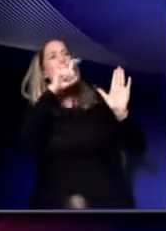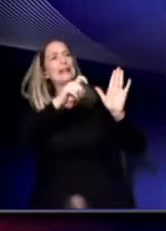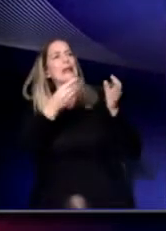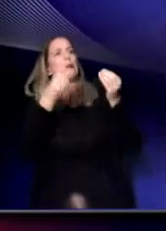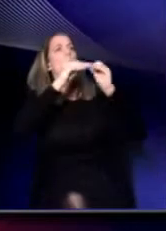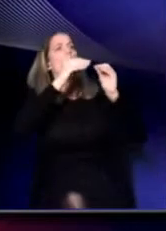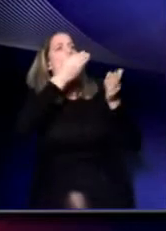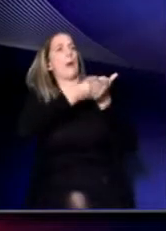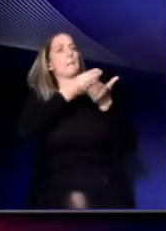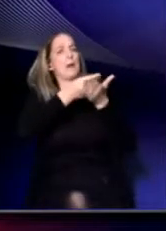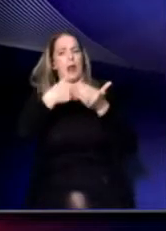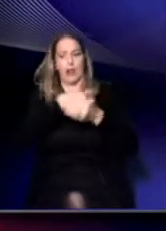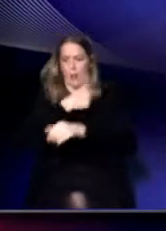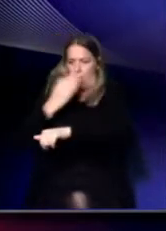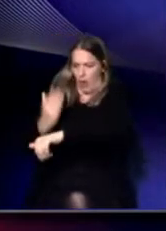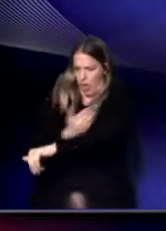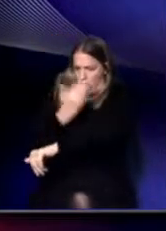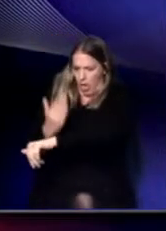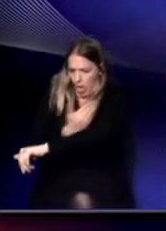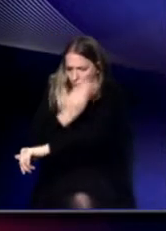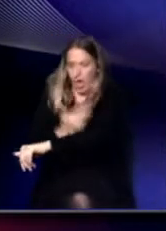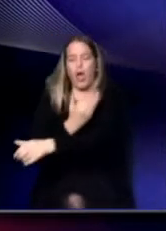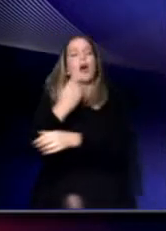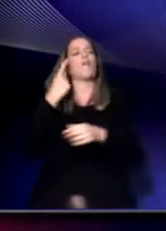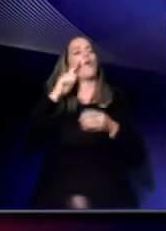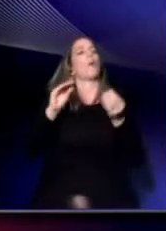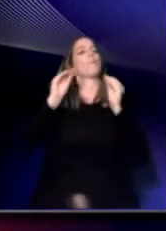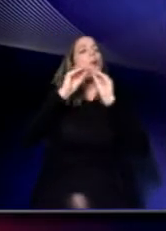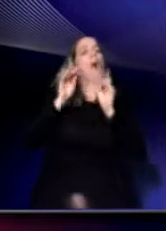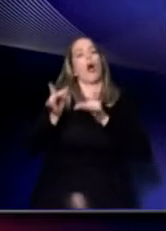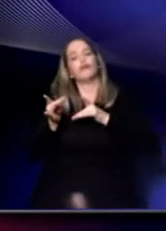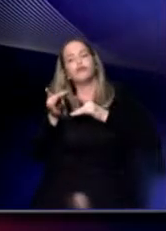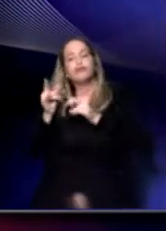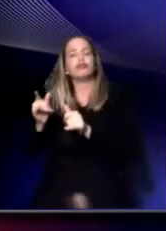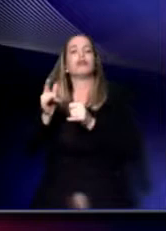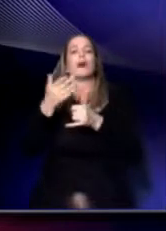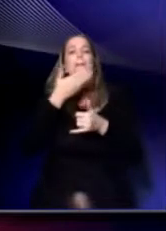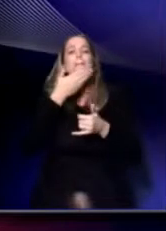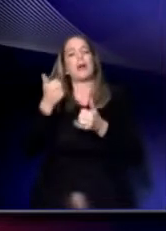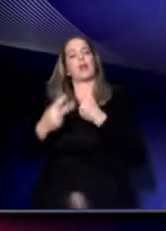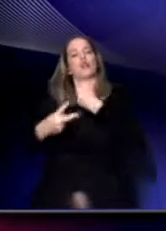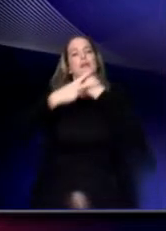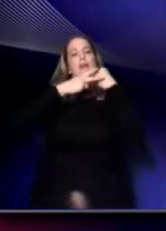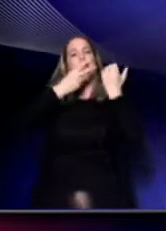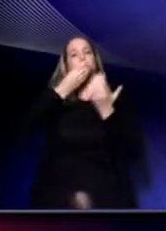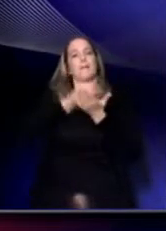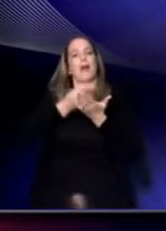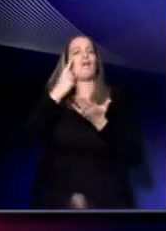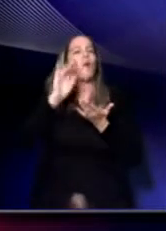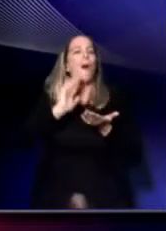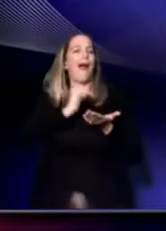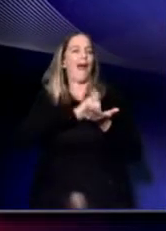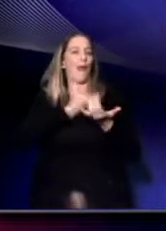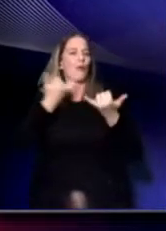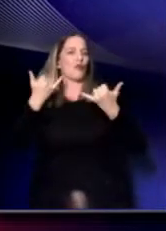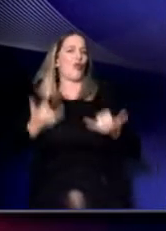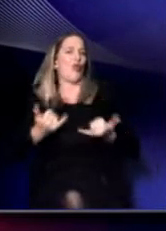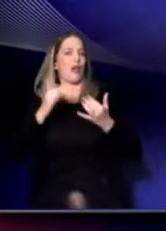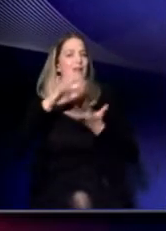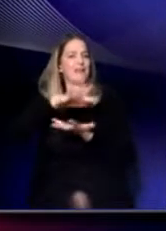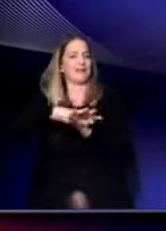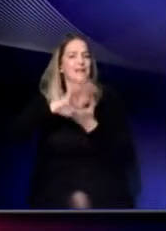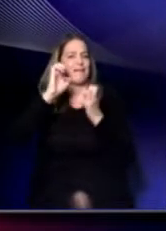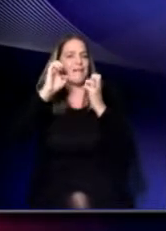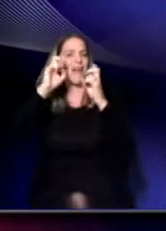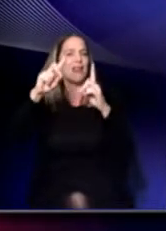utilize is actually more efficient and more effective for our current education needs, rather than what we were doing